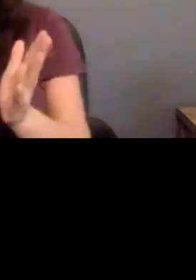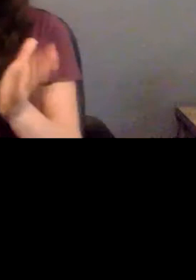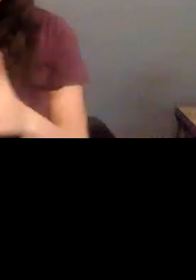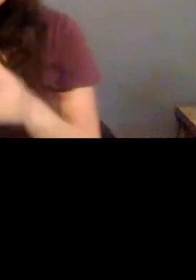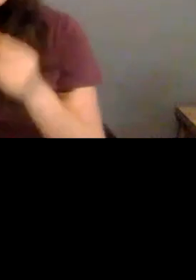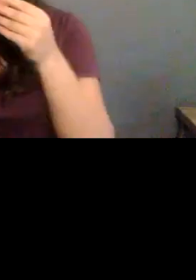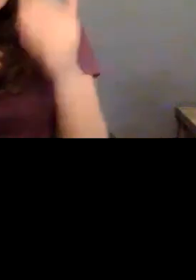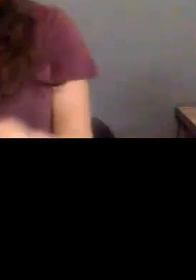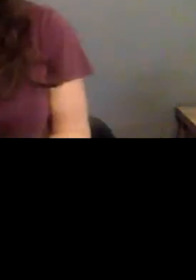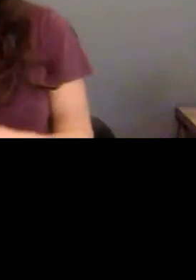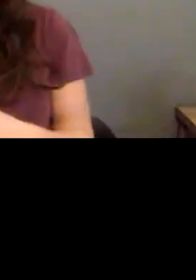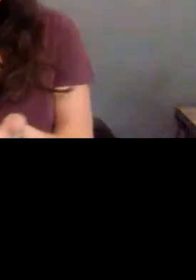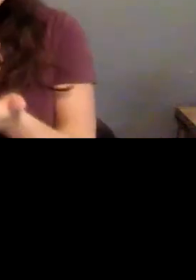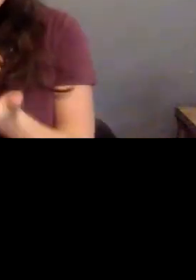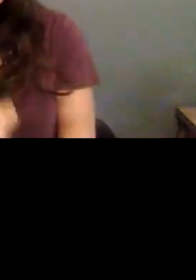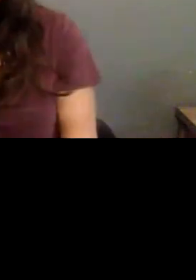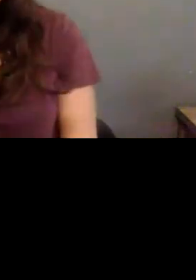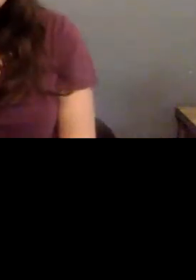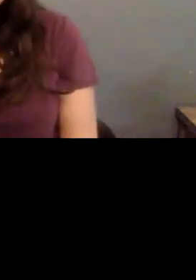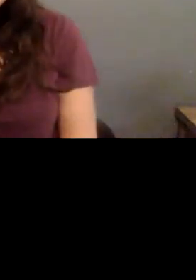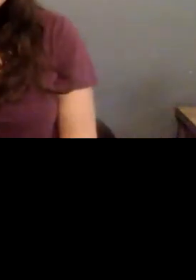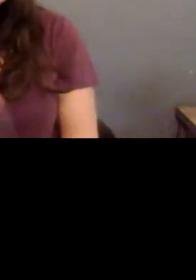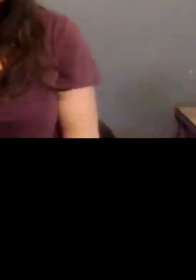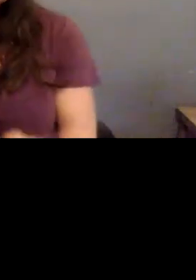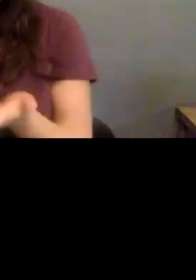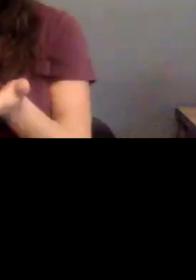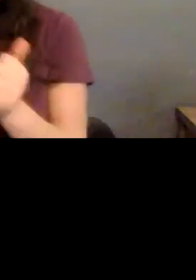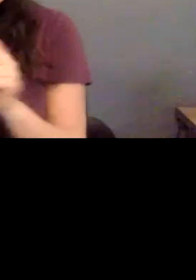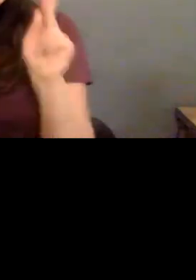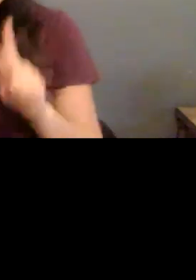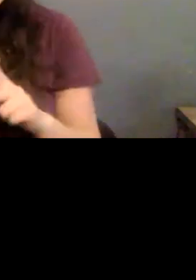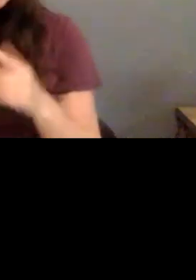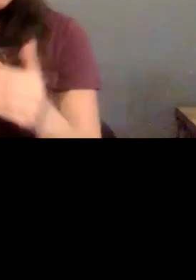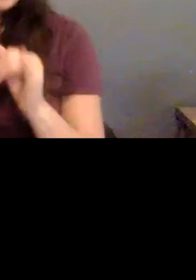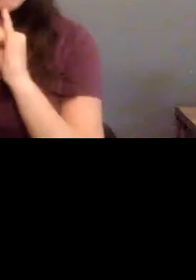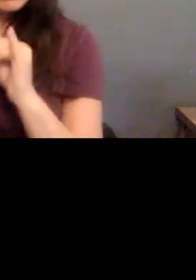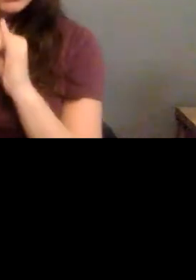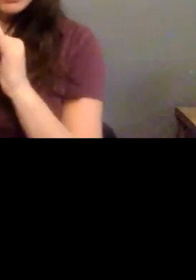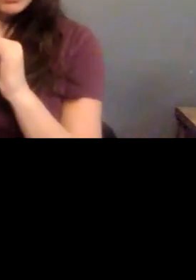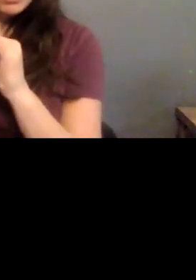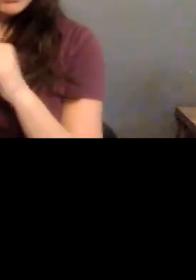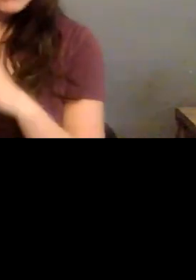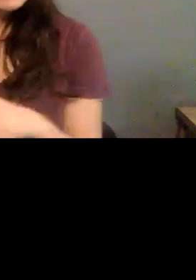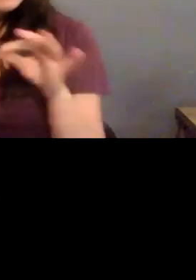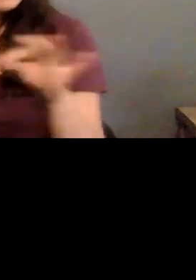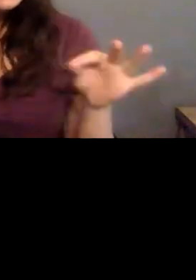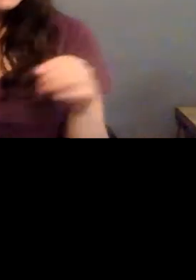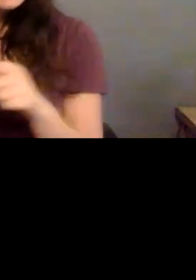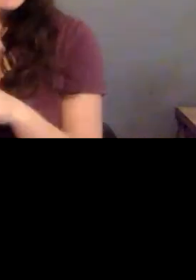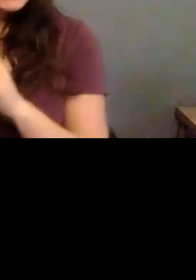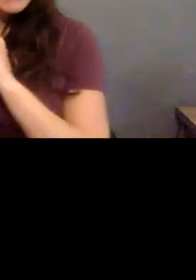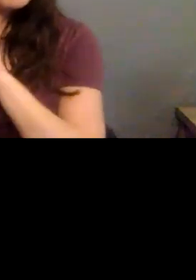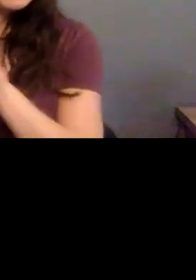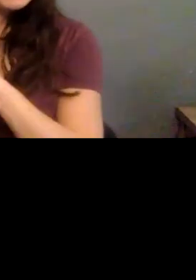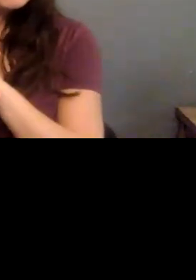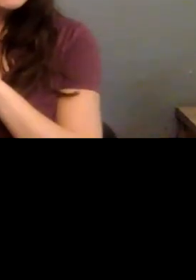processes are so far. And I noticed even with the people who I interviewed, that was the kind of slogan I use on advertisements for recruiting